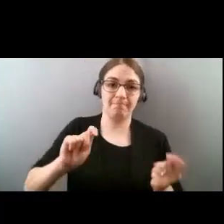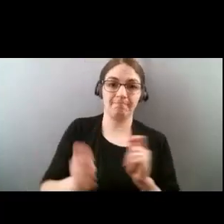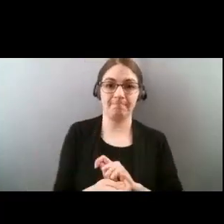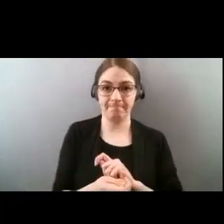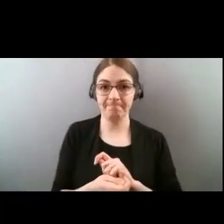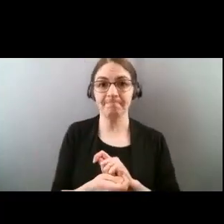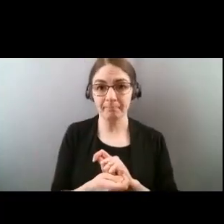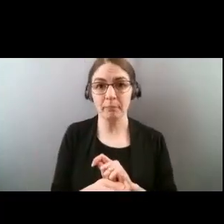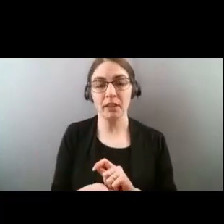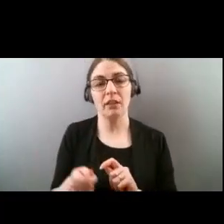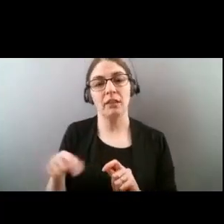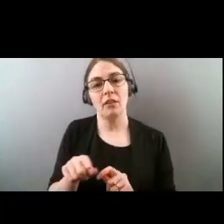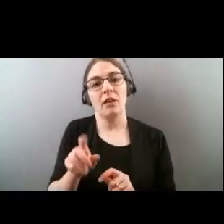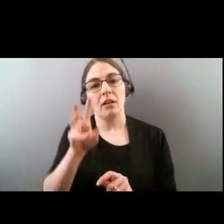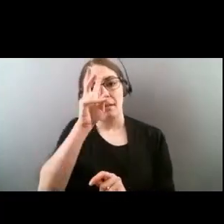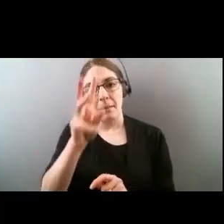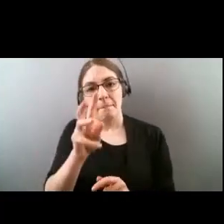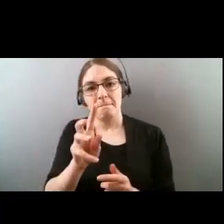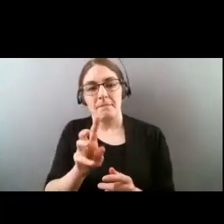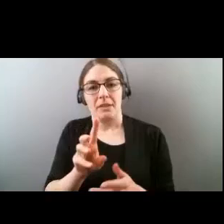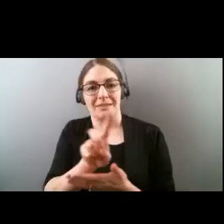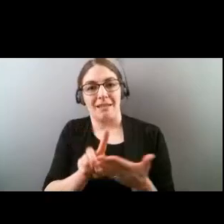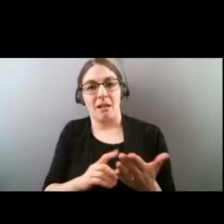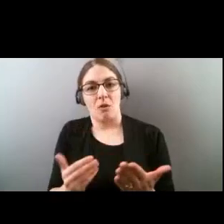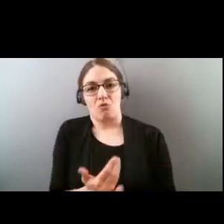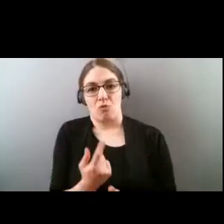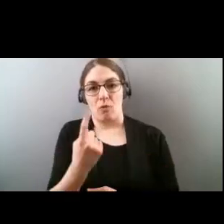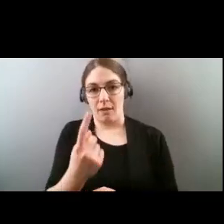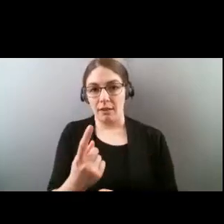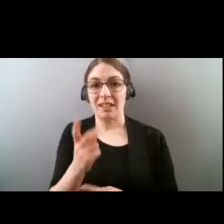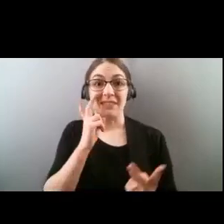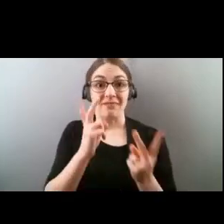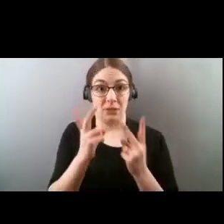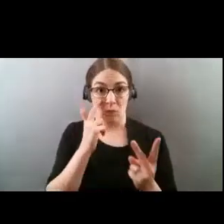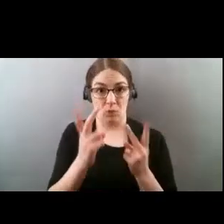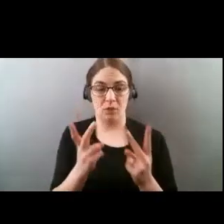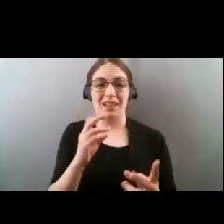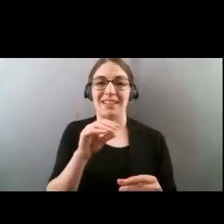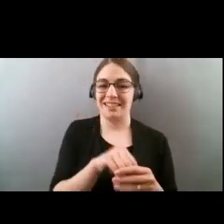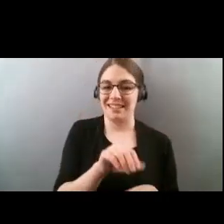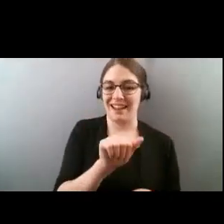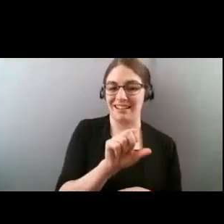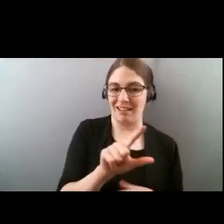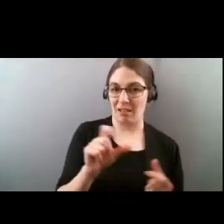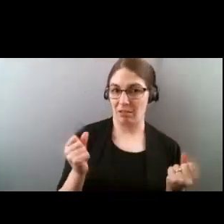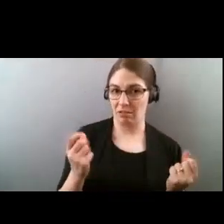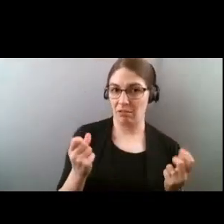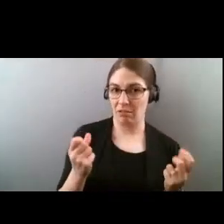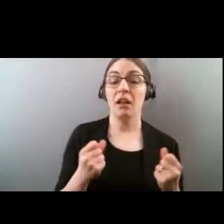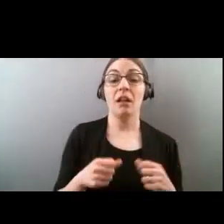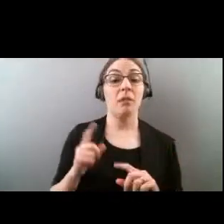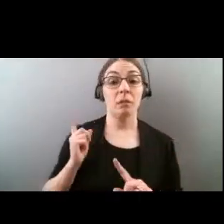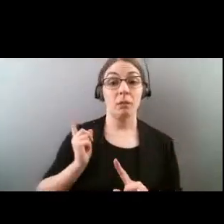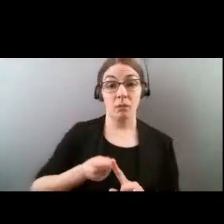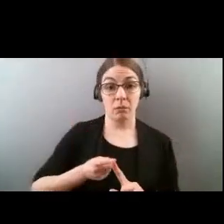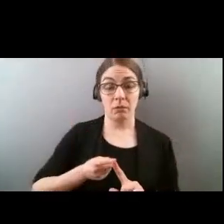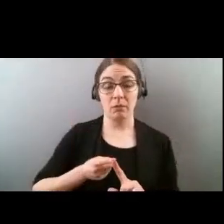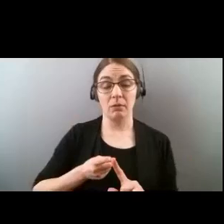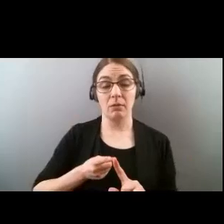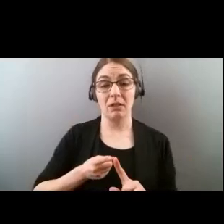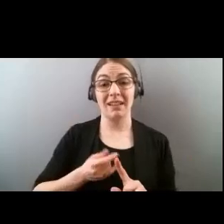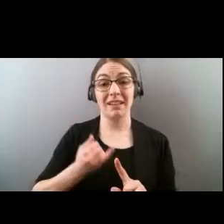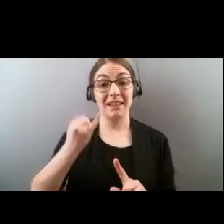coming up with a new one that is visual. It's in ASL, and the goal would be that if